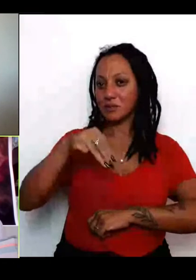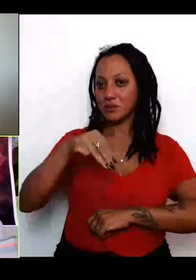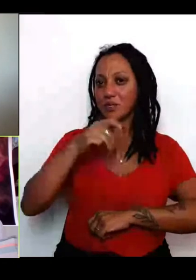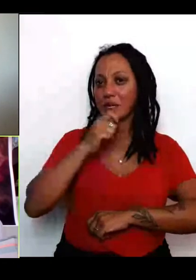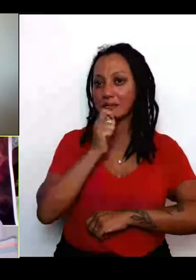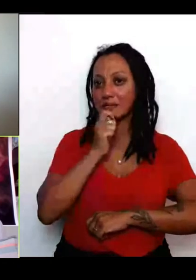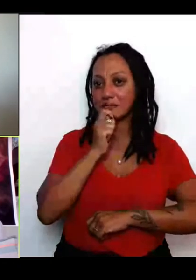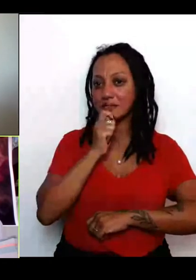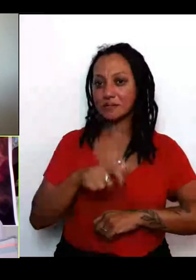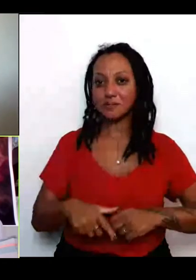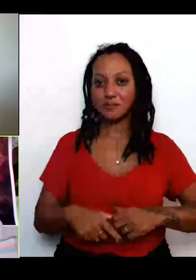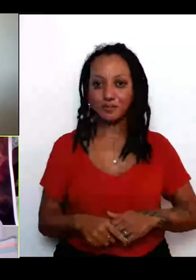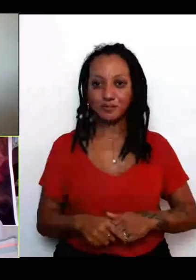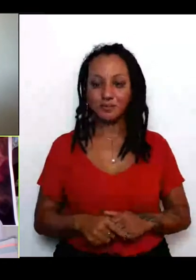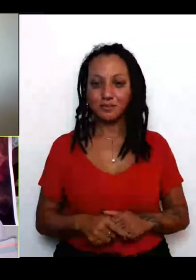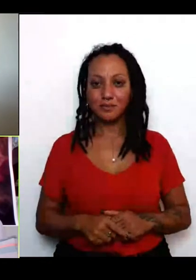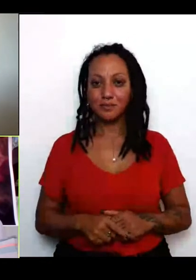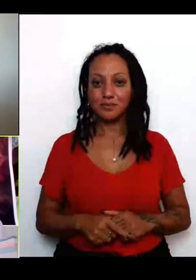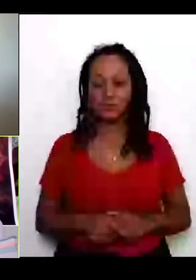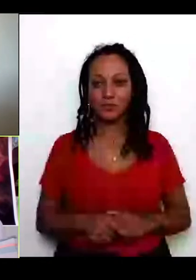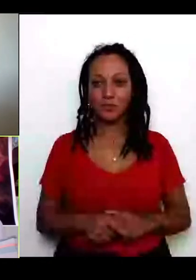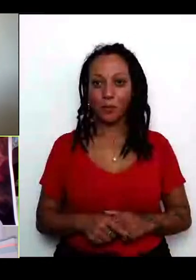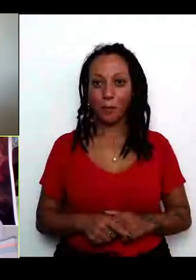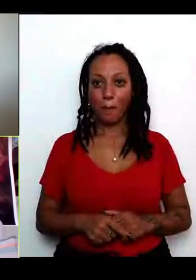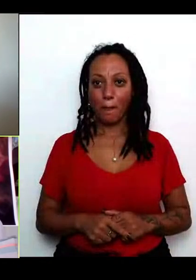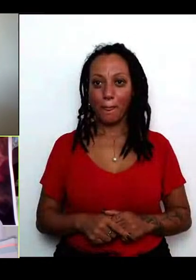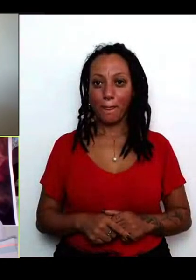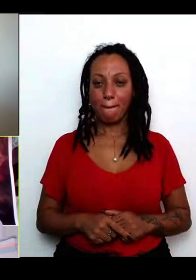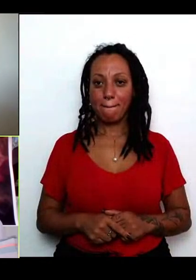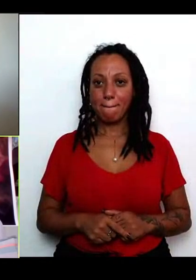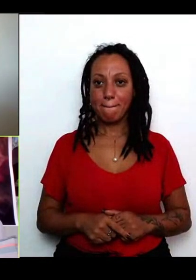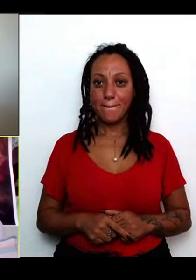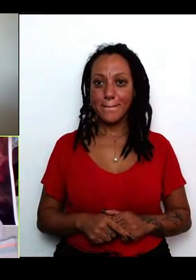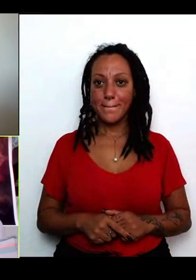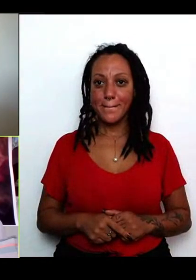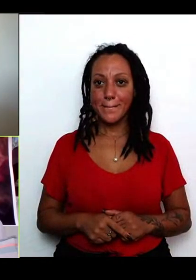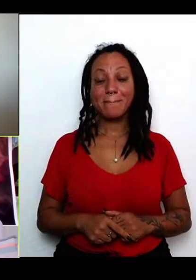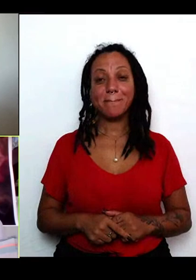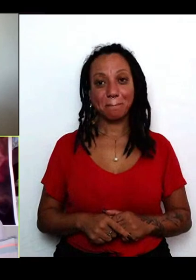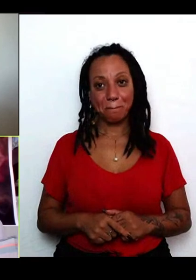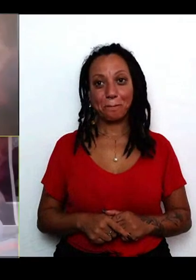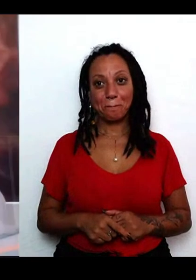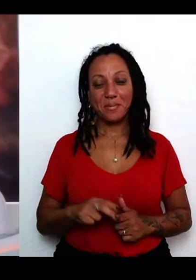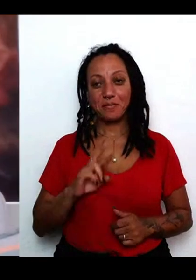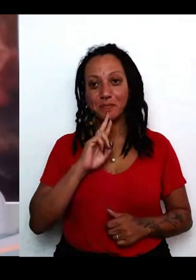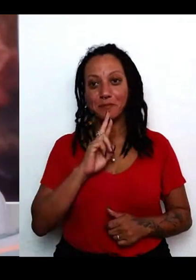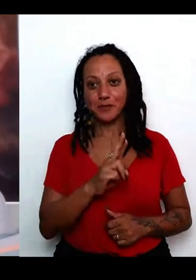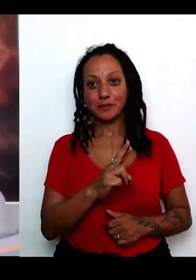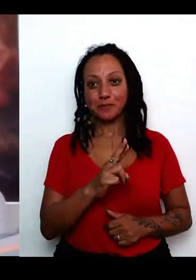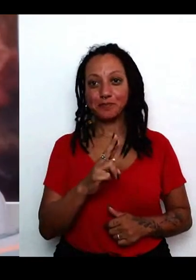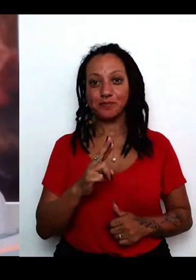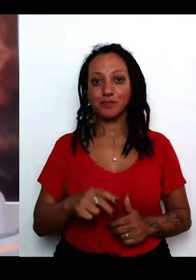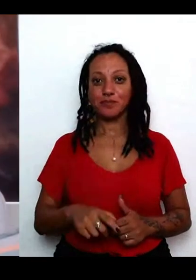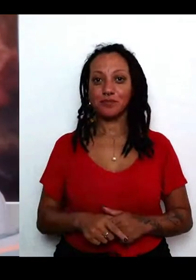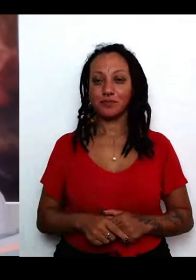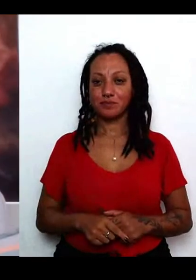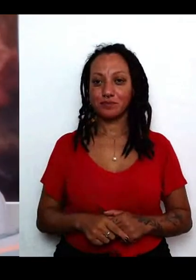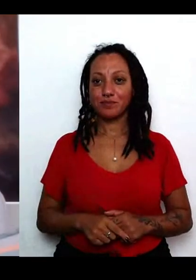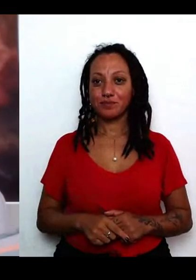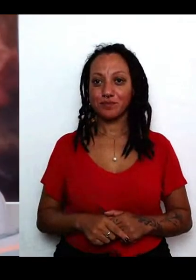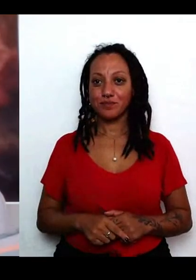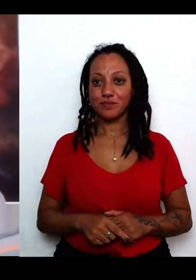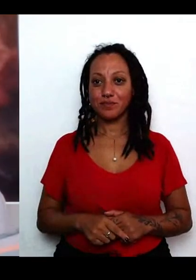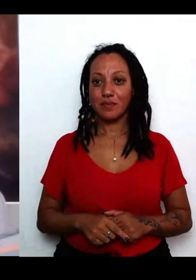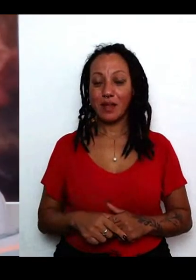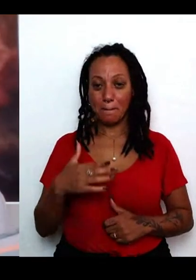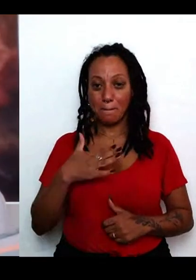okay it's uh in retrospect in terms of my early atmospheres I